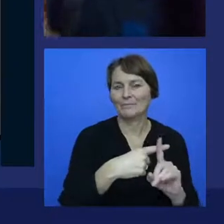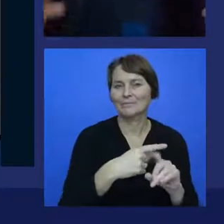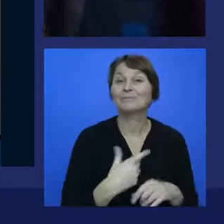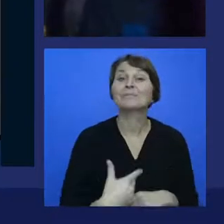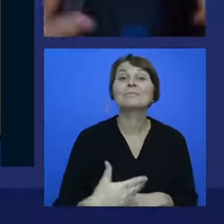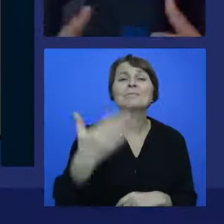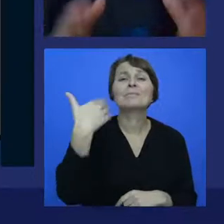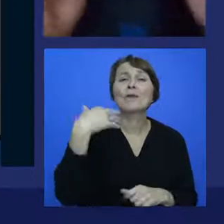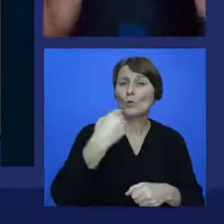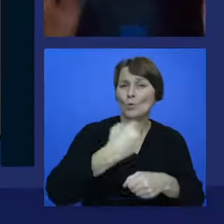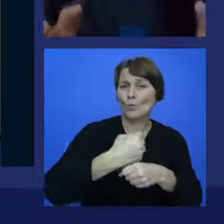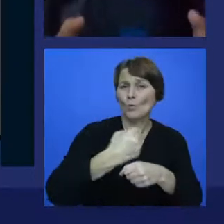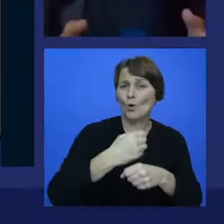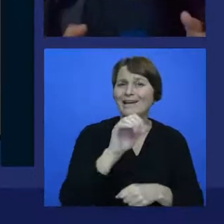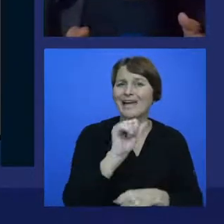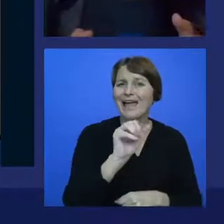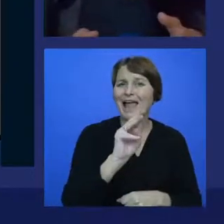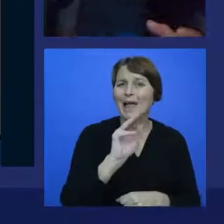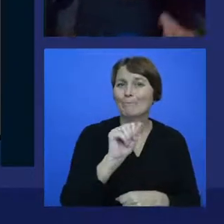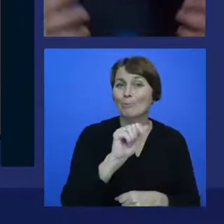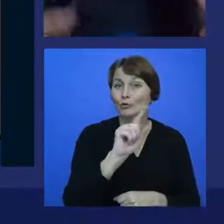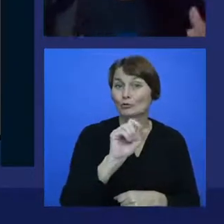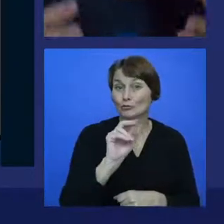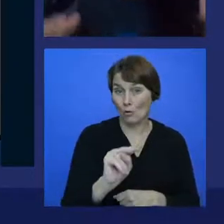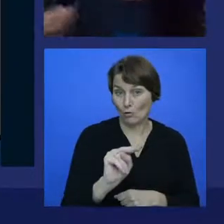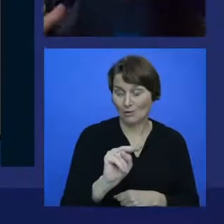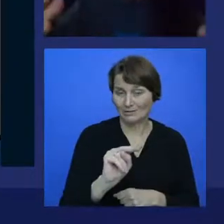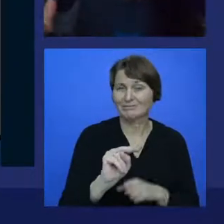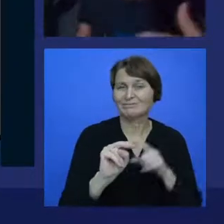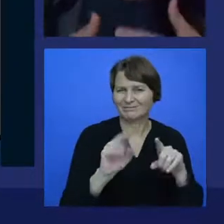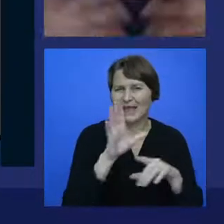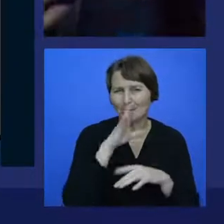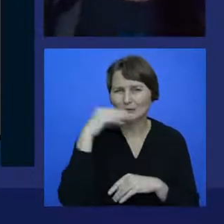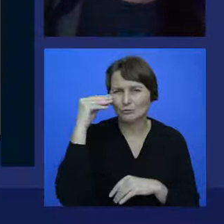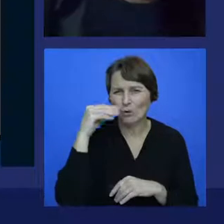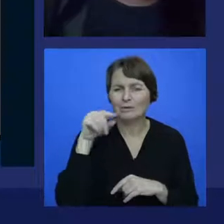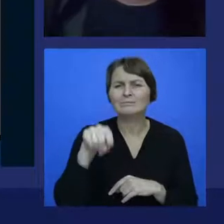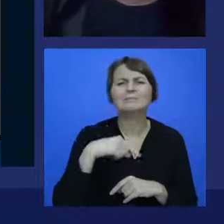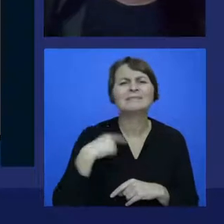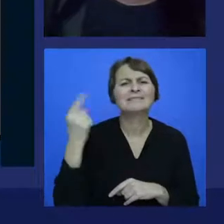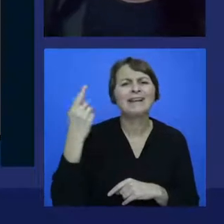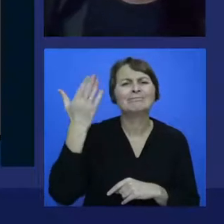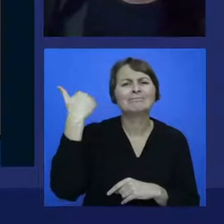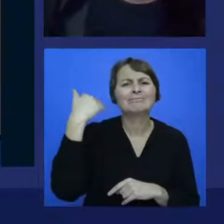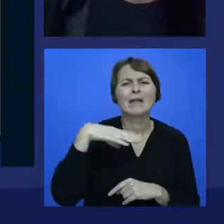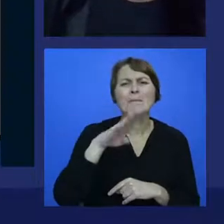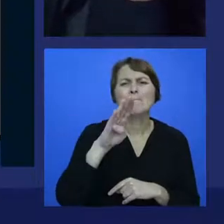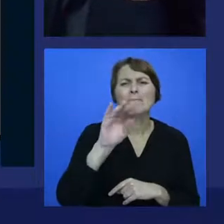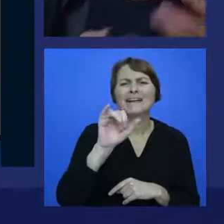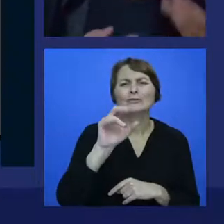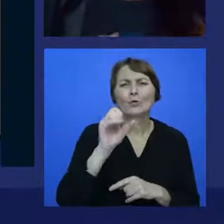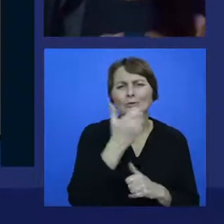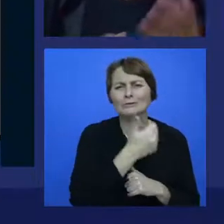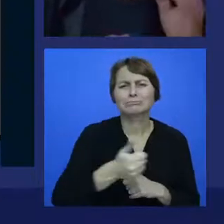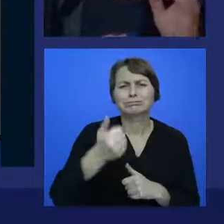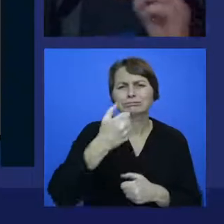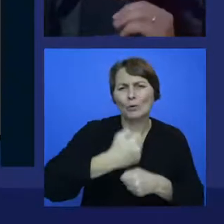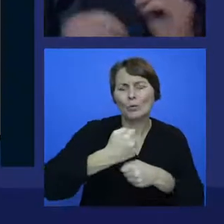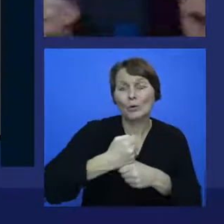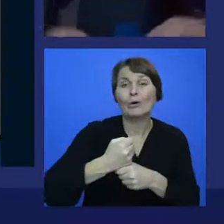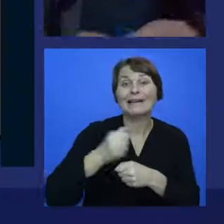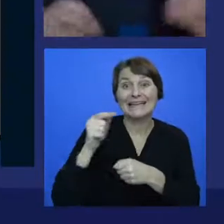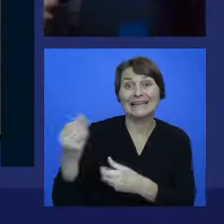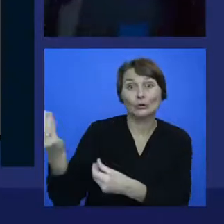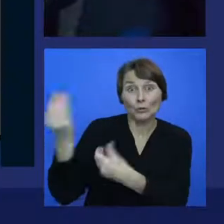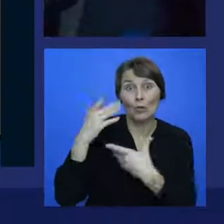Jeff Bezos actually was the one who shared this with me, but I've actually had this quote shared across my technical career. And one thing